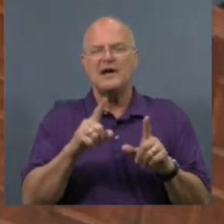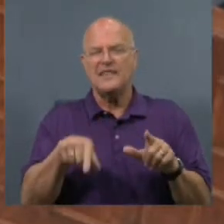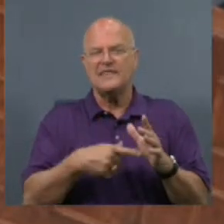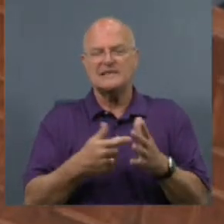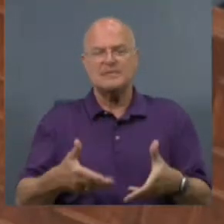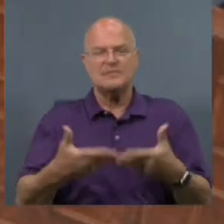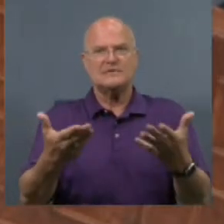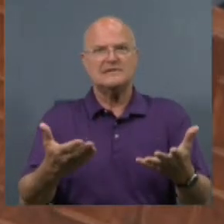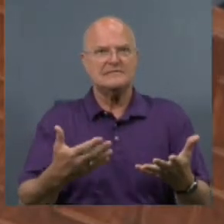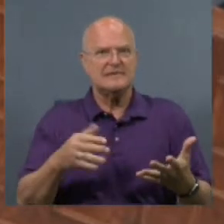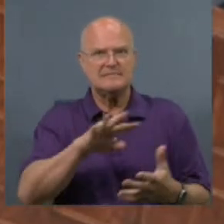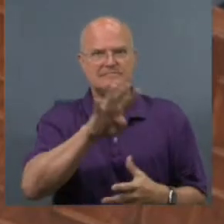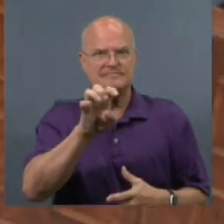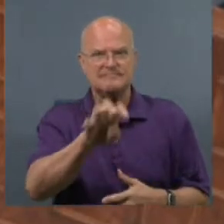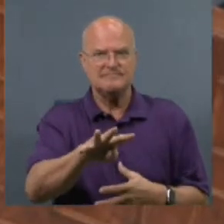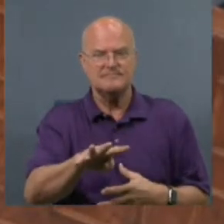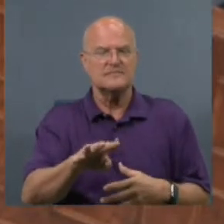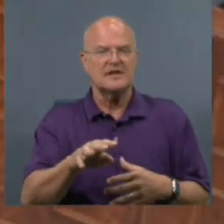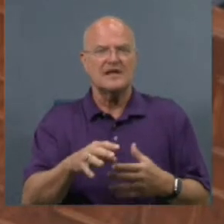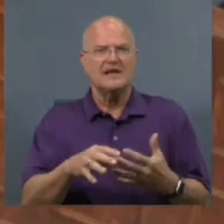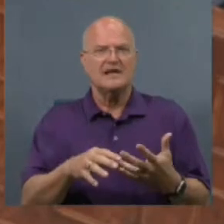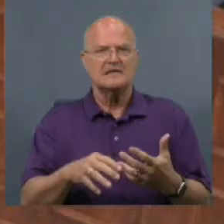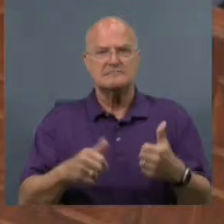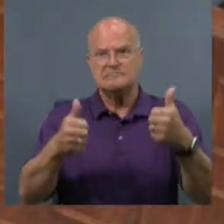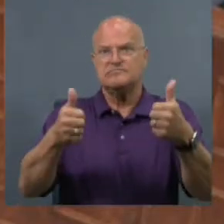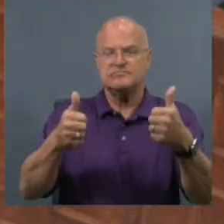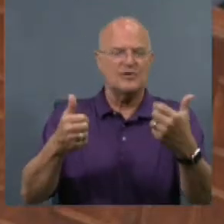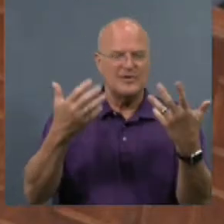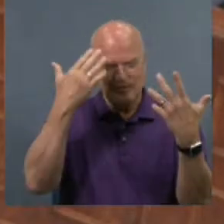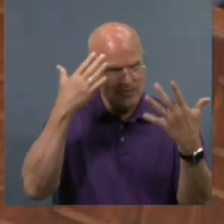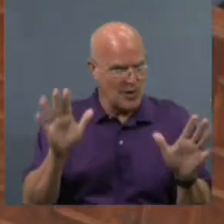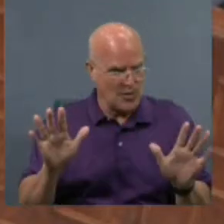presented today to be able to confidently go, yeah, cool, let's go.